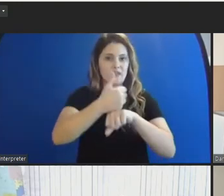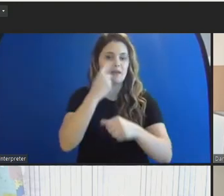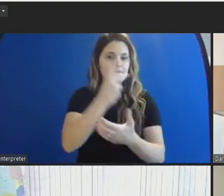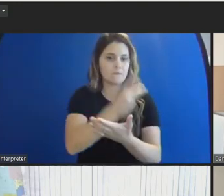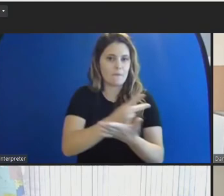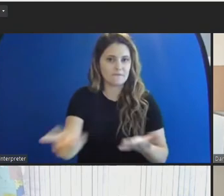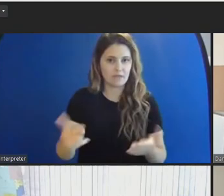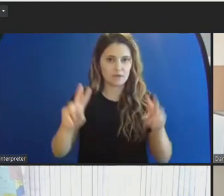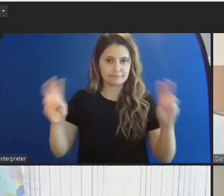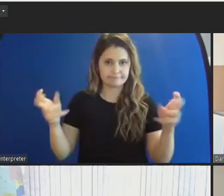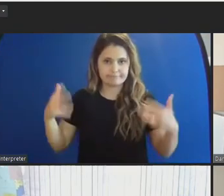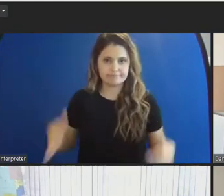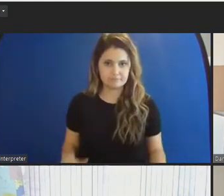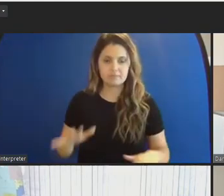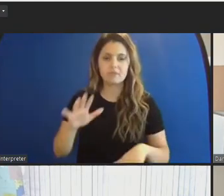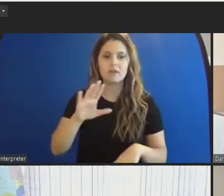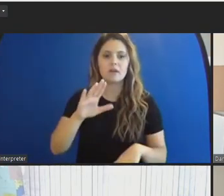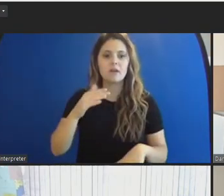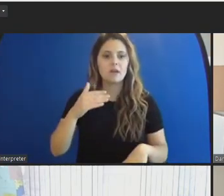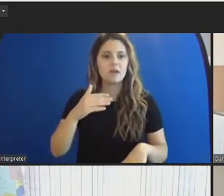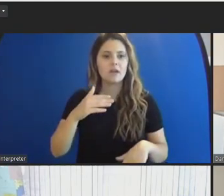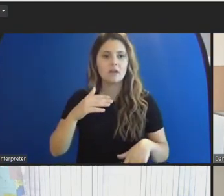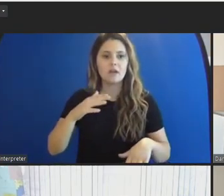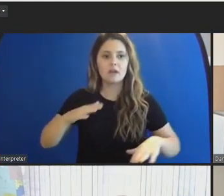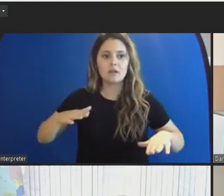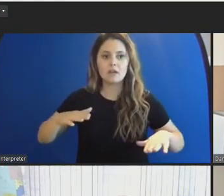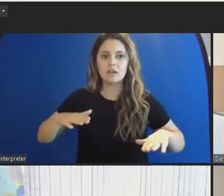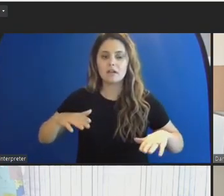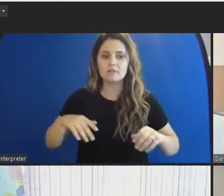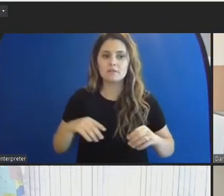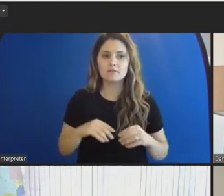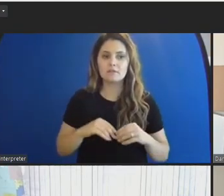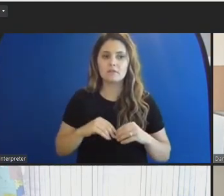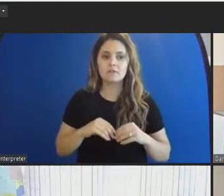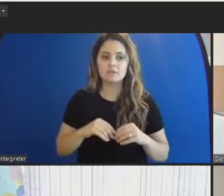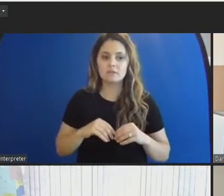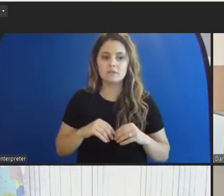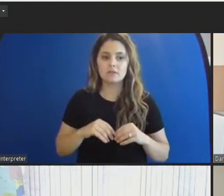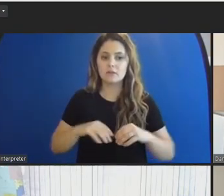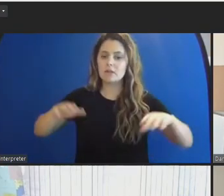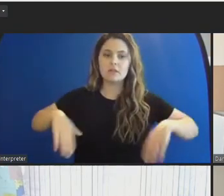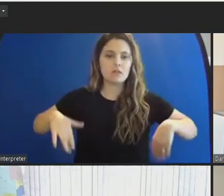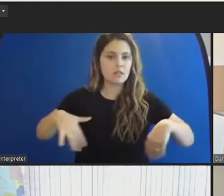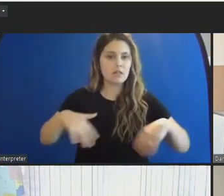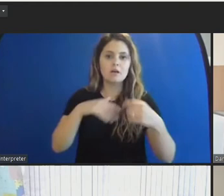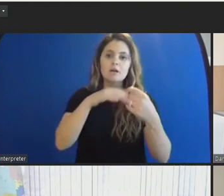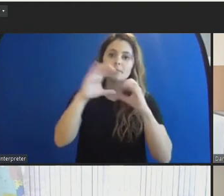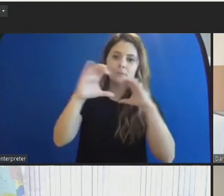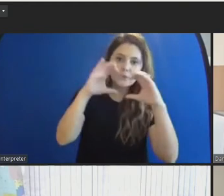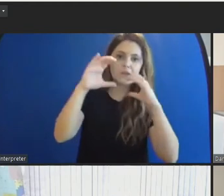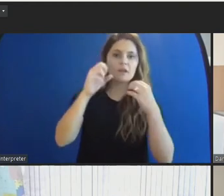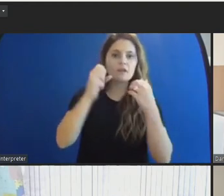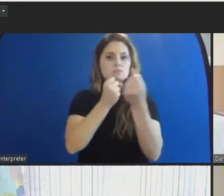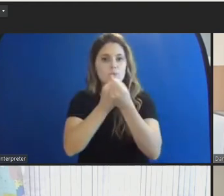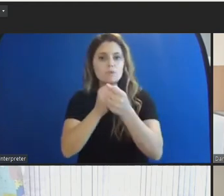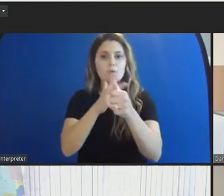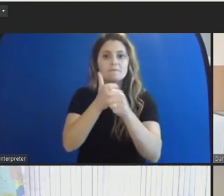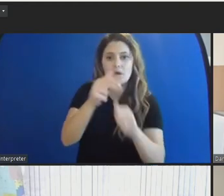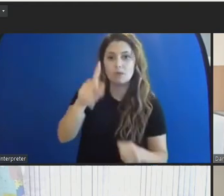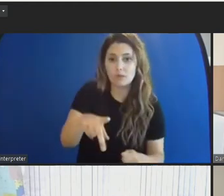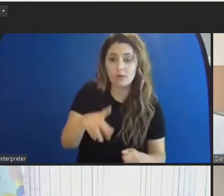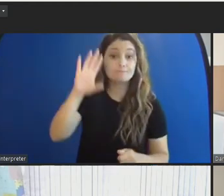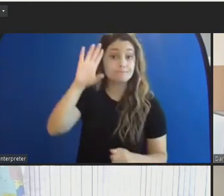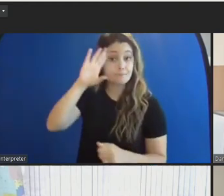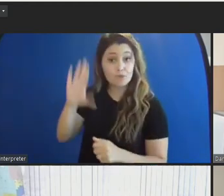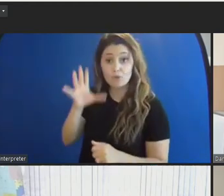failure, end quote, and have not been as supportive or have not communicated or followed up with them. We know that parents are being asked to